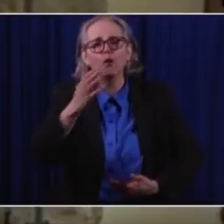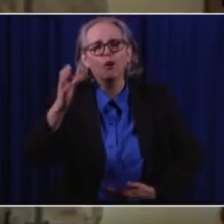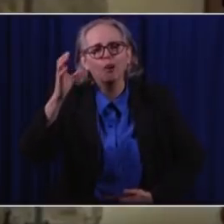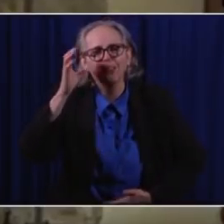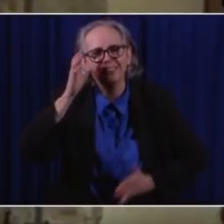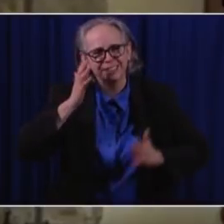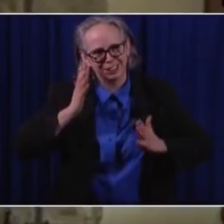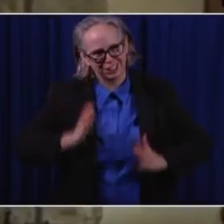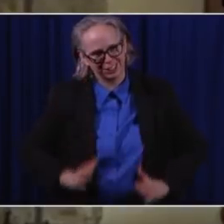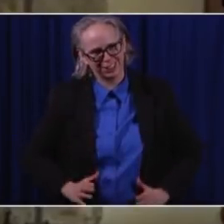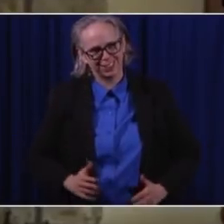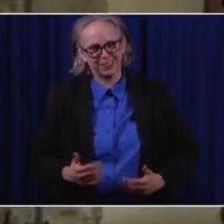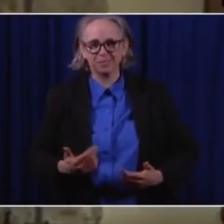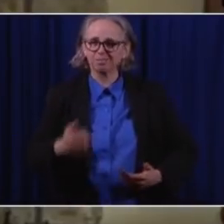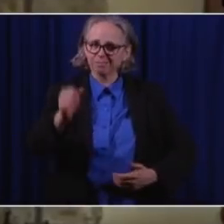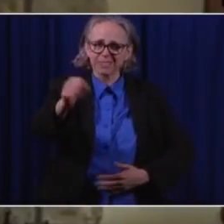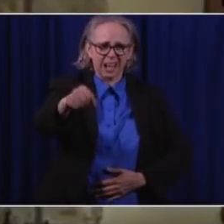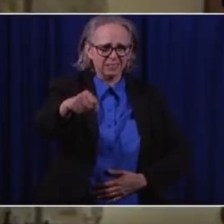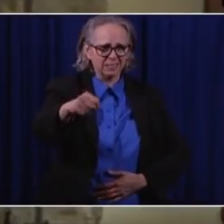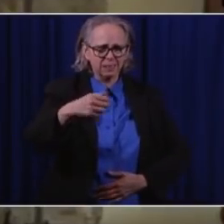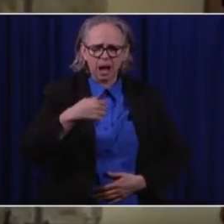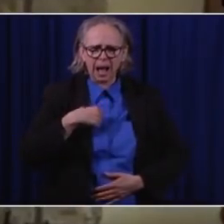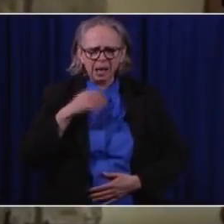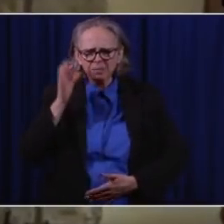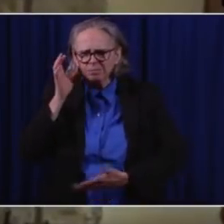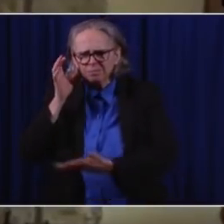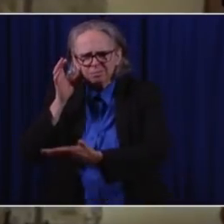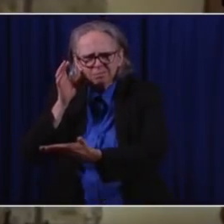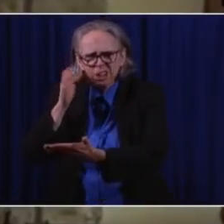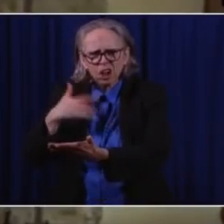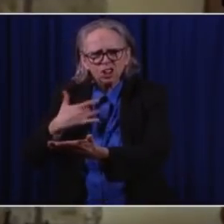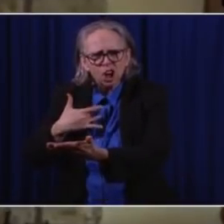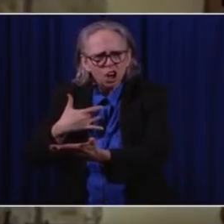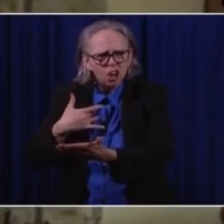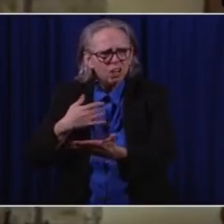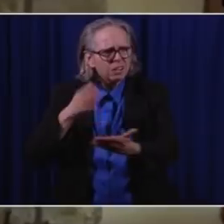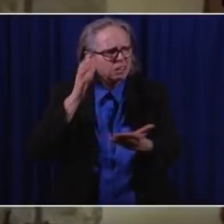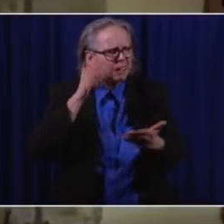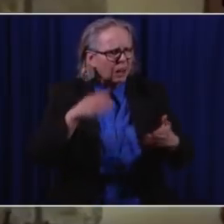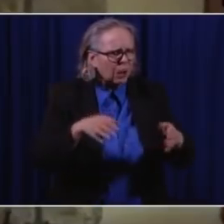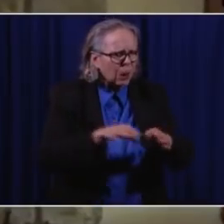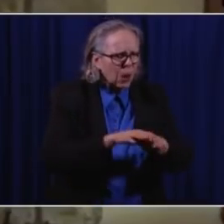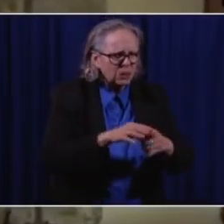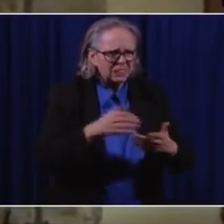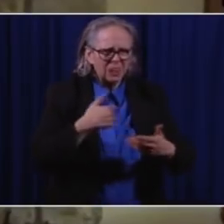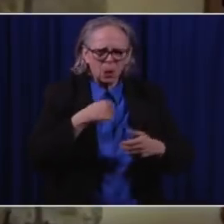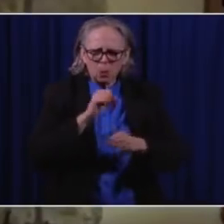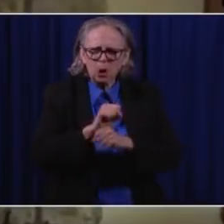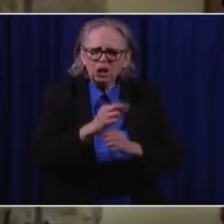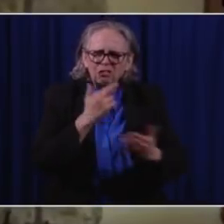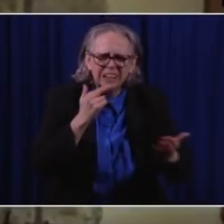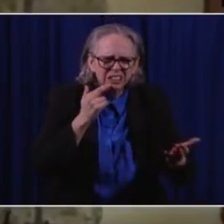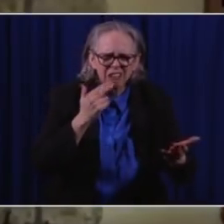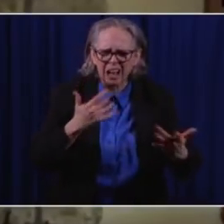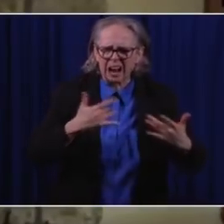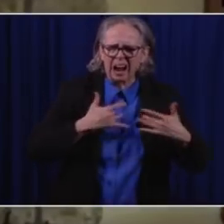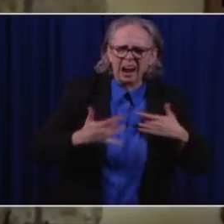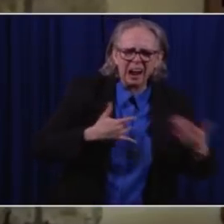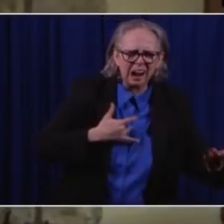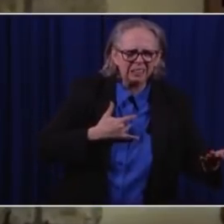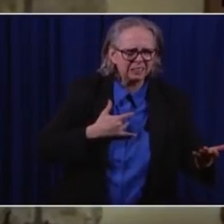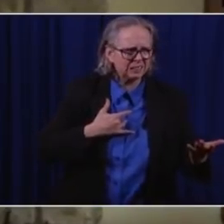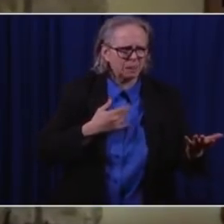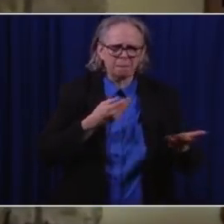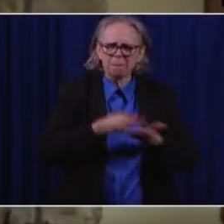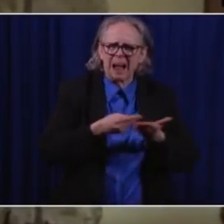their ability to feed their family on working in a restaurant. I think that's something that I should